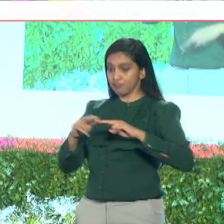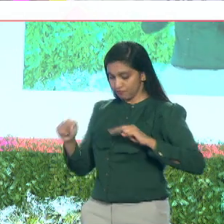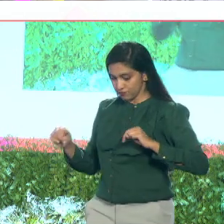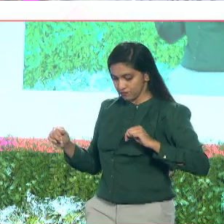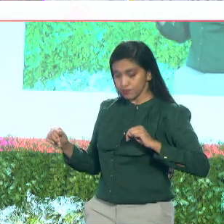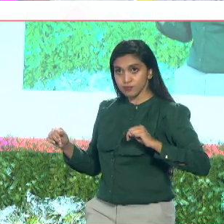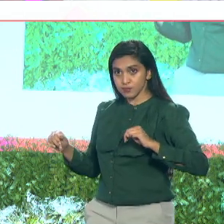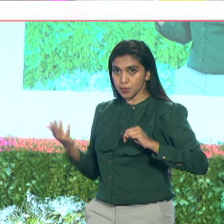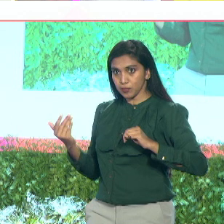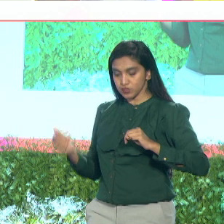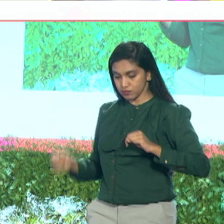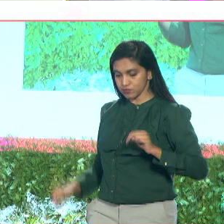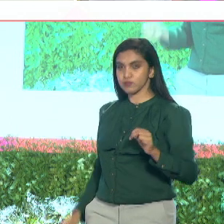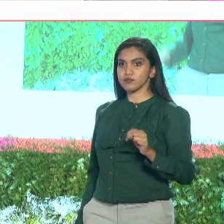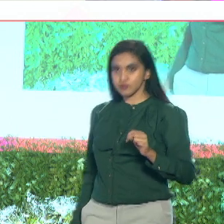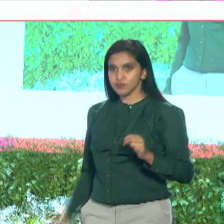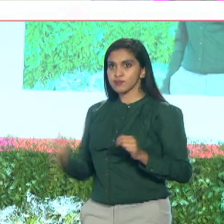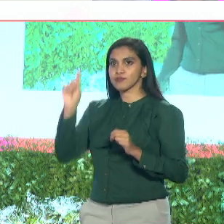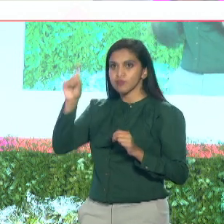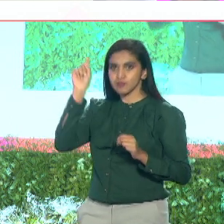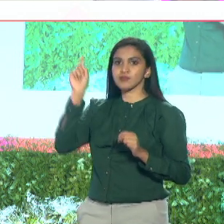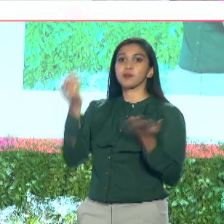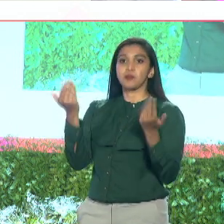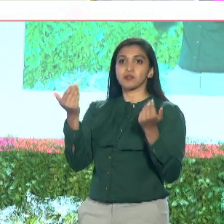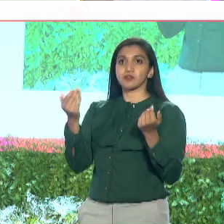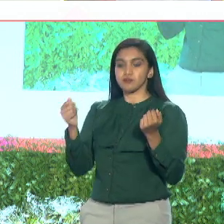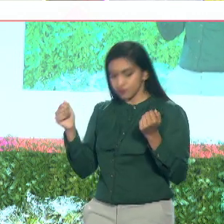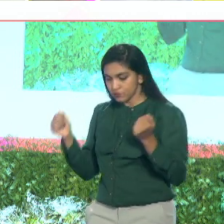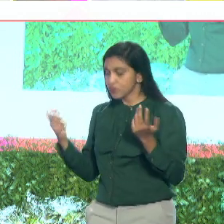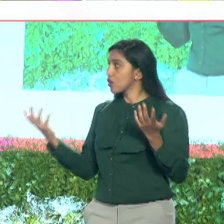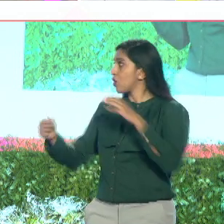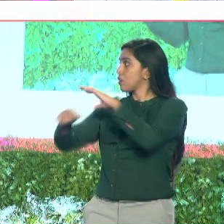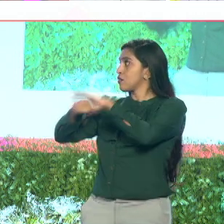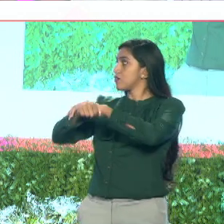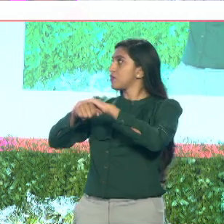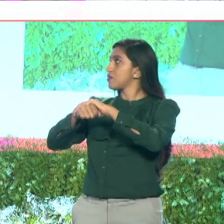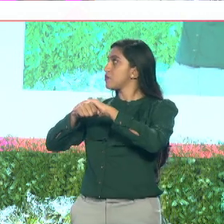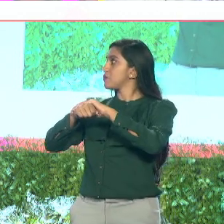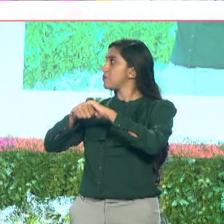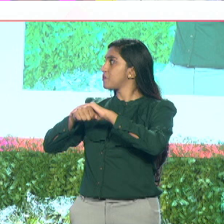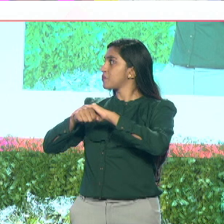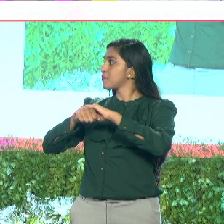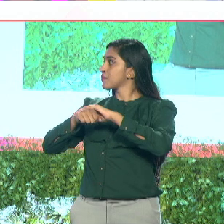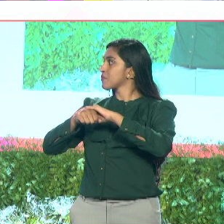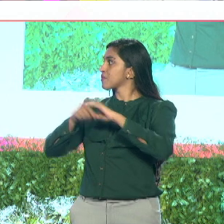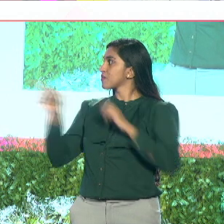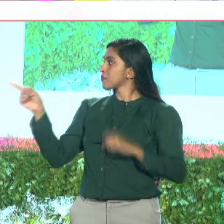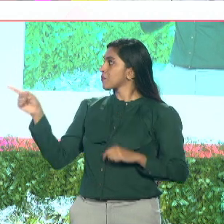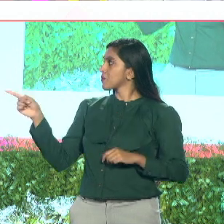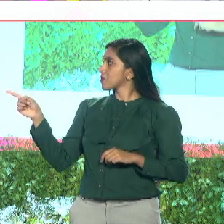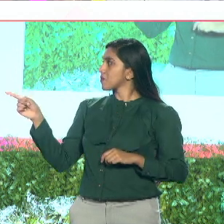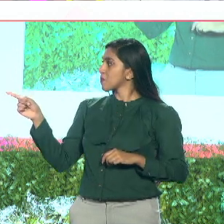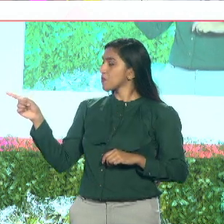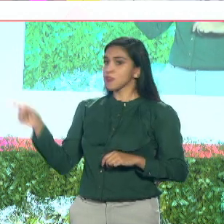can use this foot switch. Or if they have little hand movement, they can use this strappable switch which they can strap it to